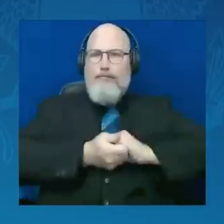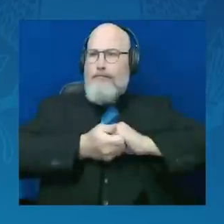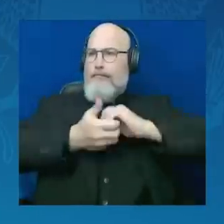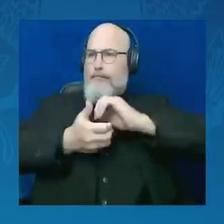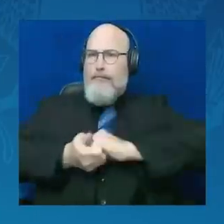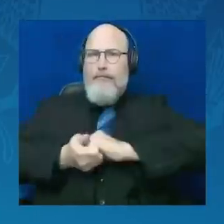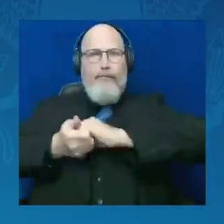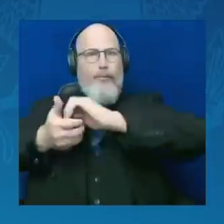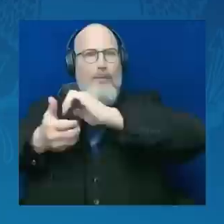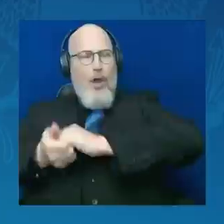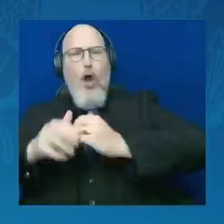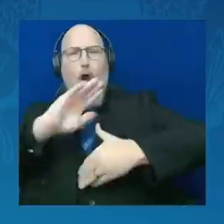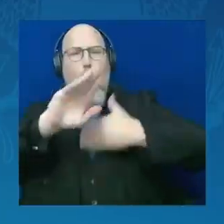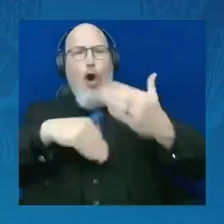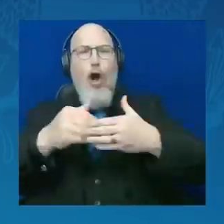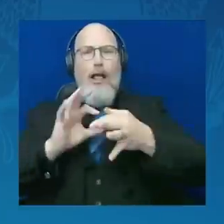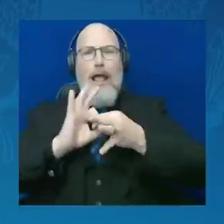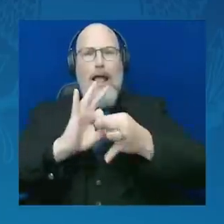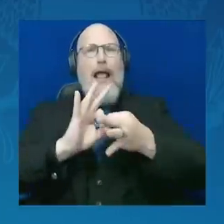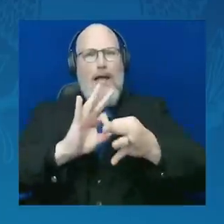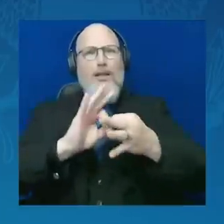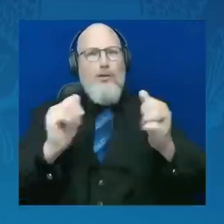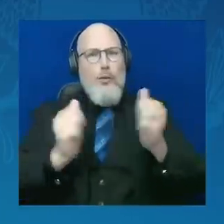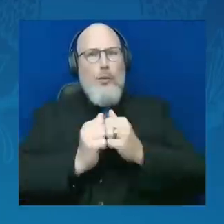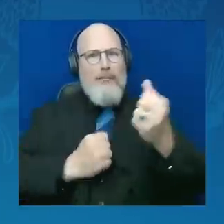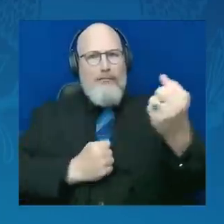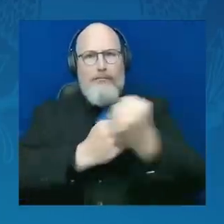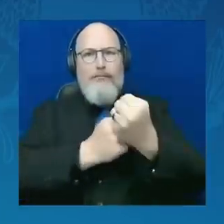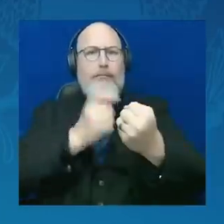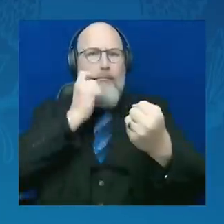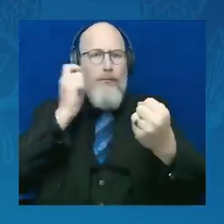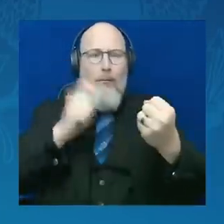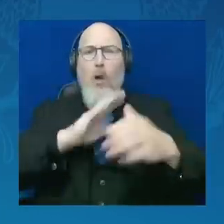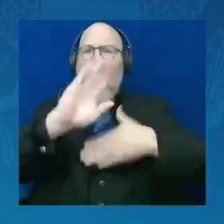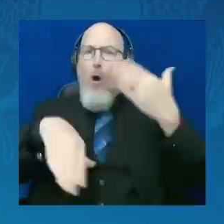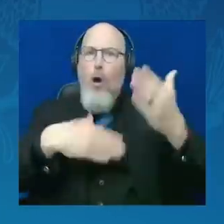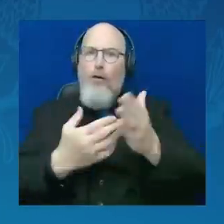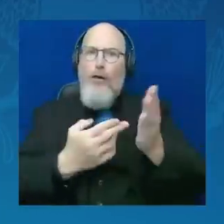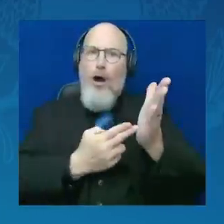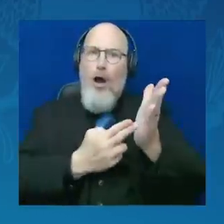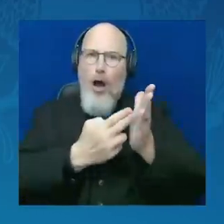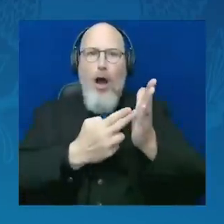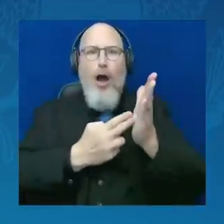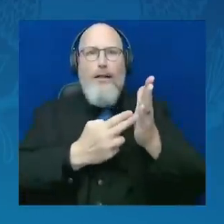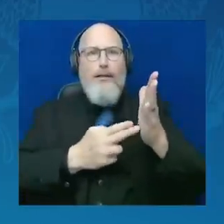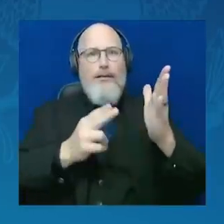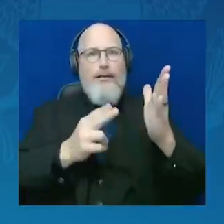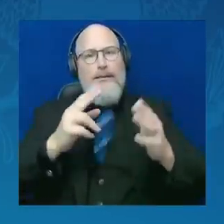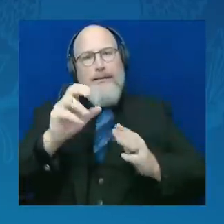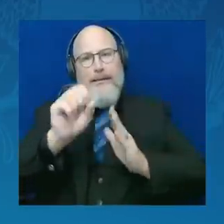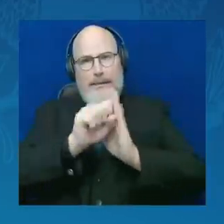and all the honest authorities and states, especially democratic states.